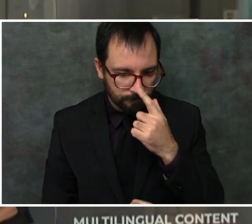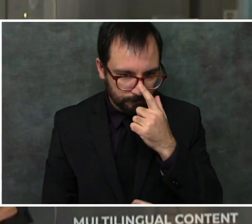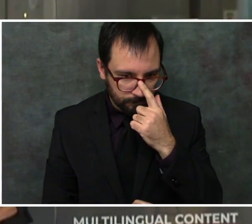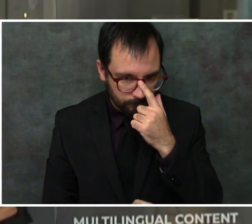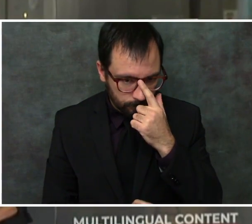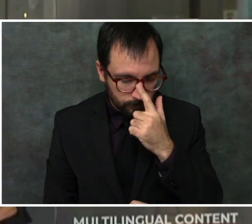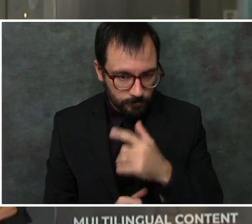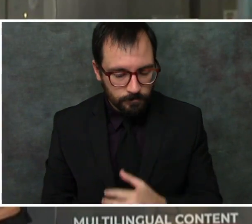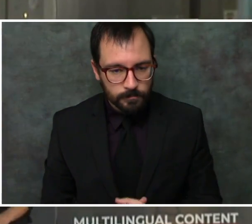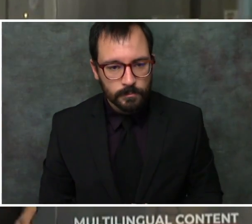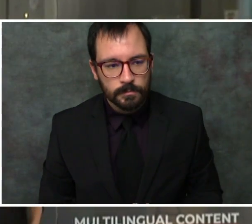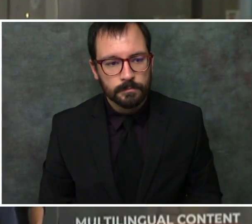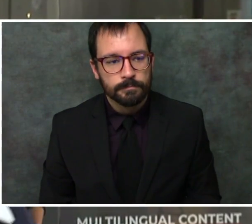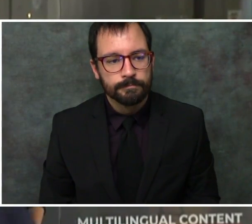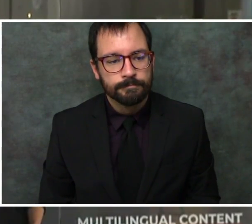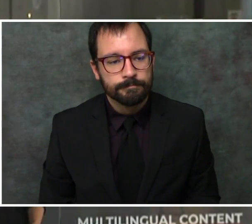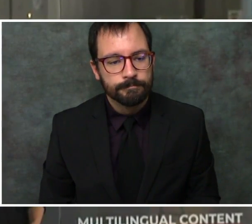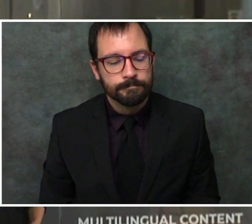That's it.